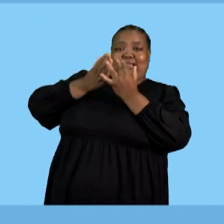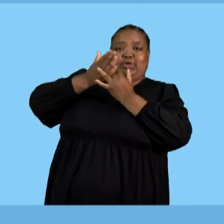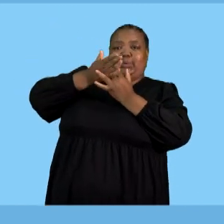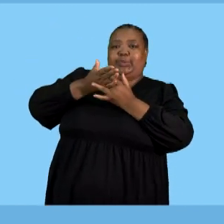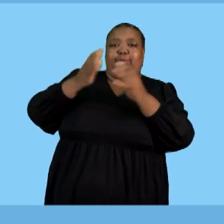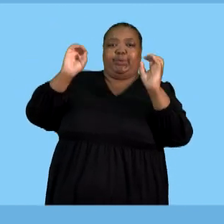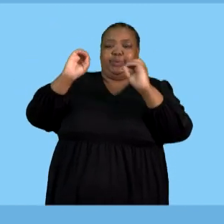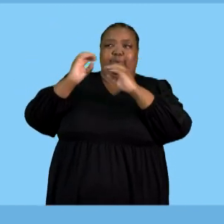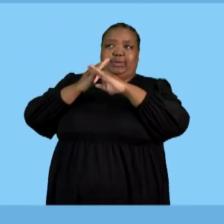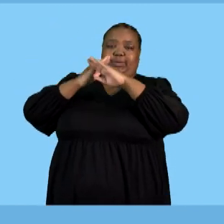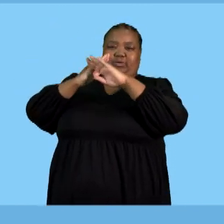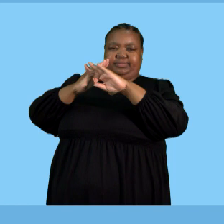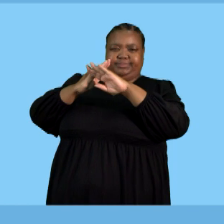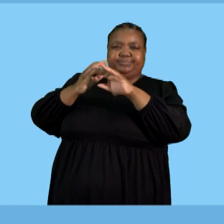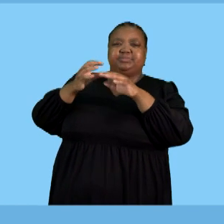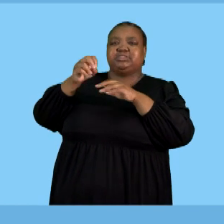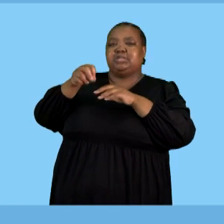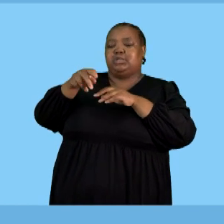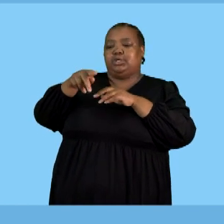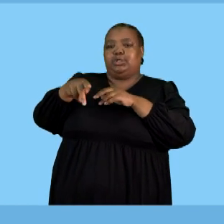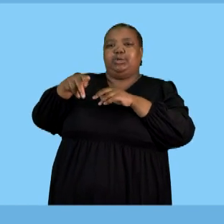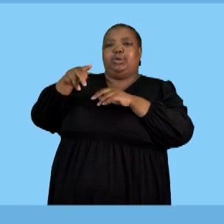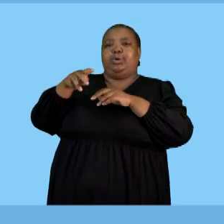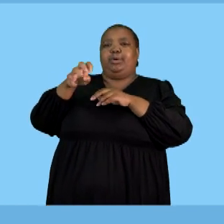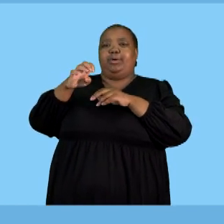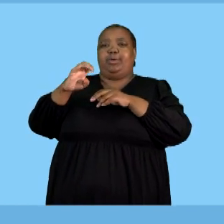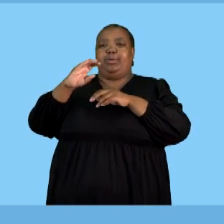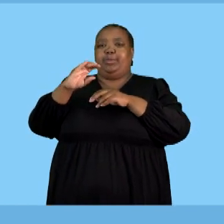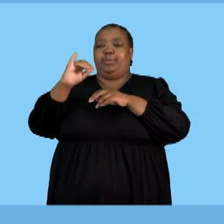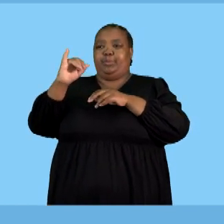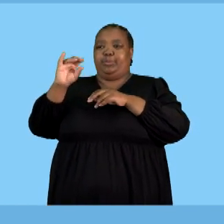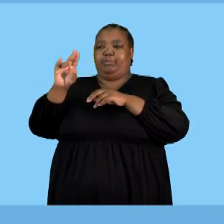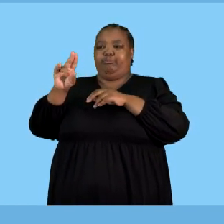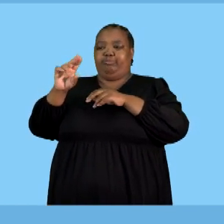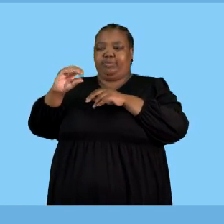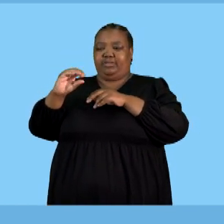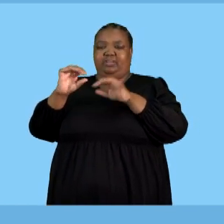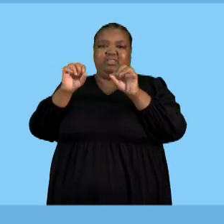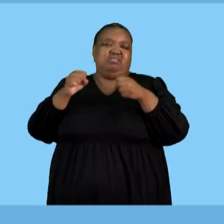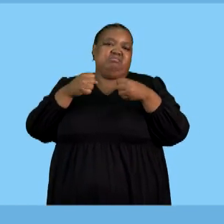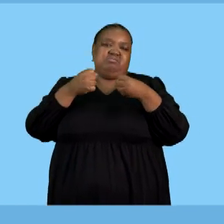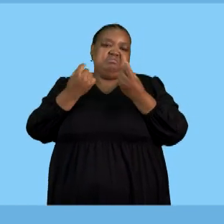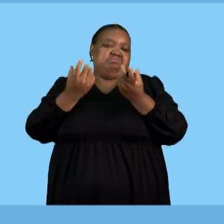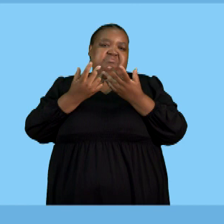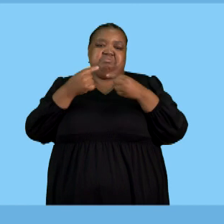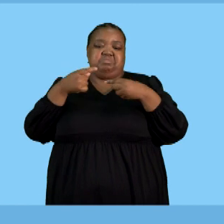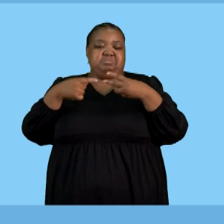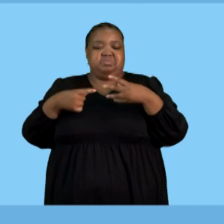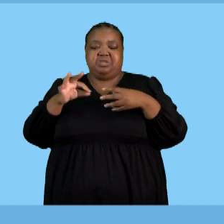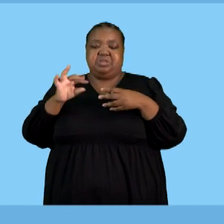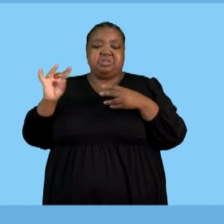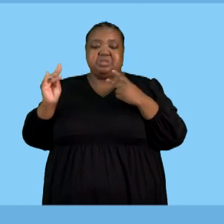allowing light to pass through. So if they are called opaque, can we then be able to list some of everyday objects which are